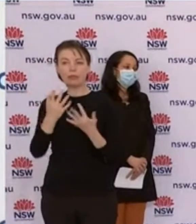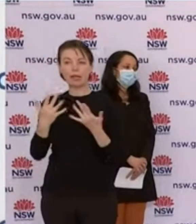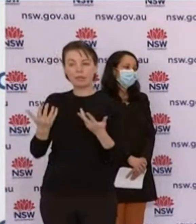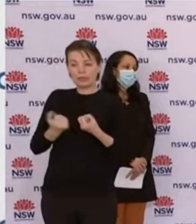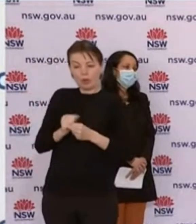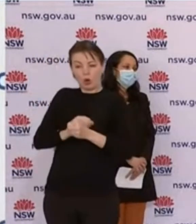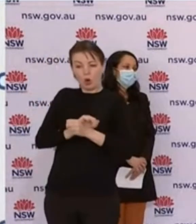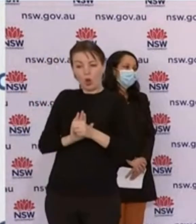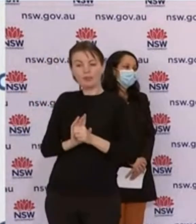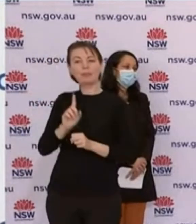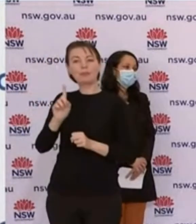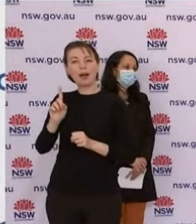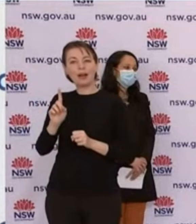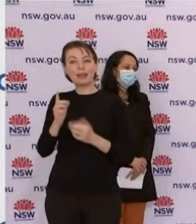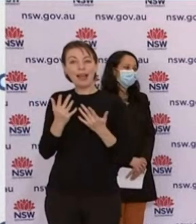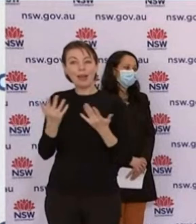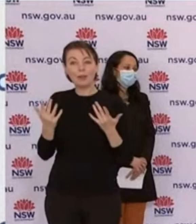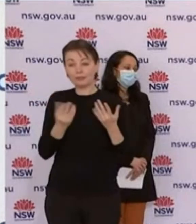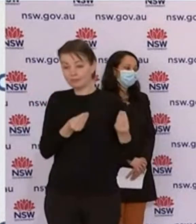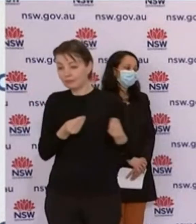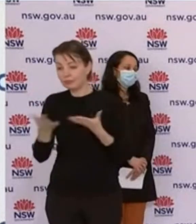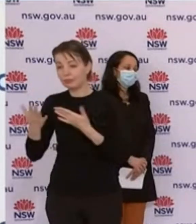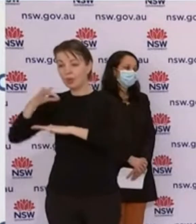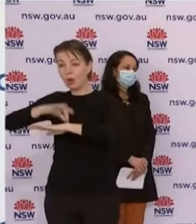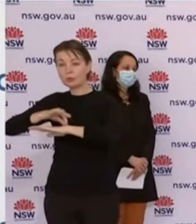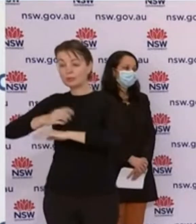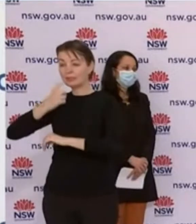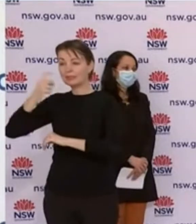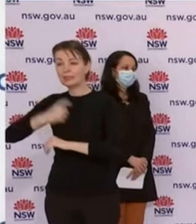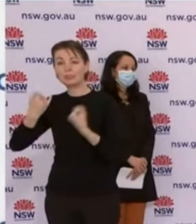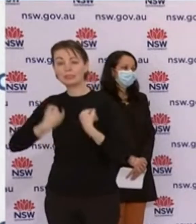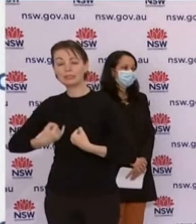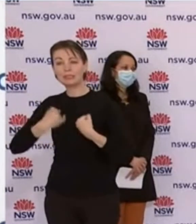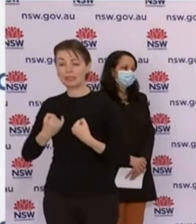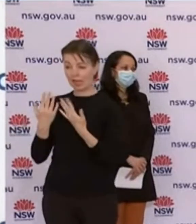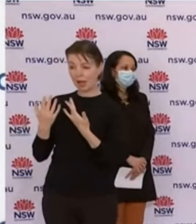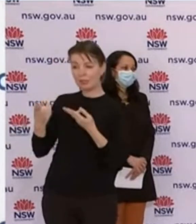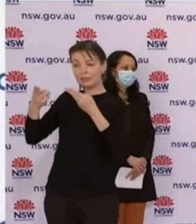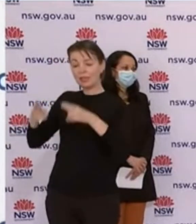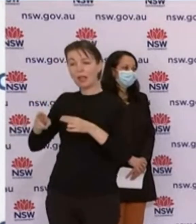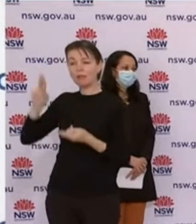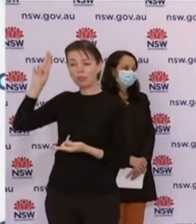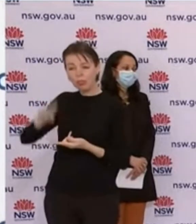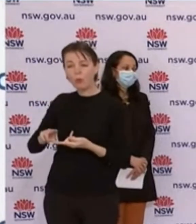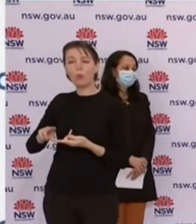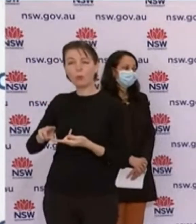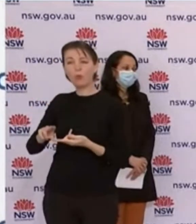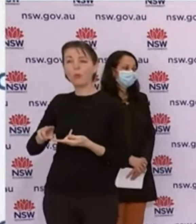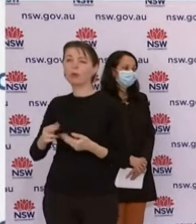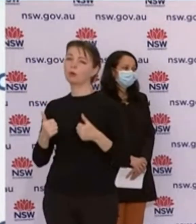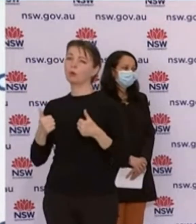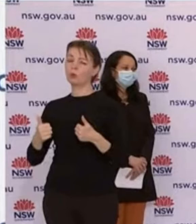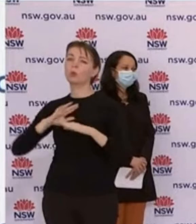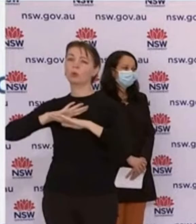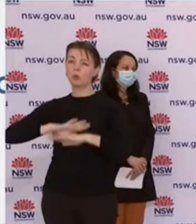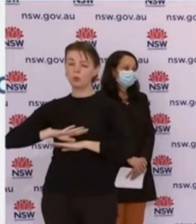the rate of hospitalisation has still been relatively low, and the mortality rate has been relatively low compared to other outbreaks in Australia. So that